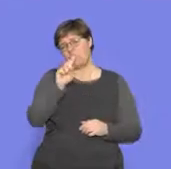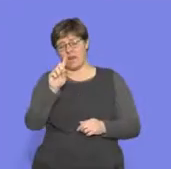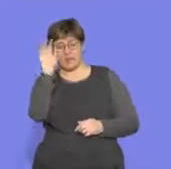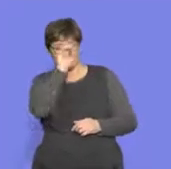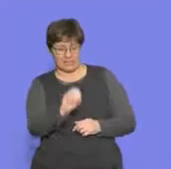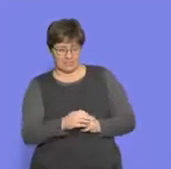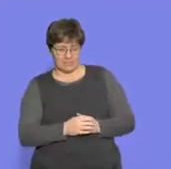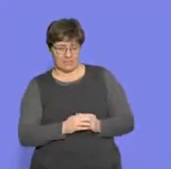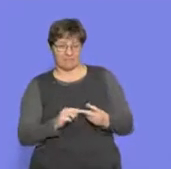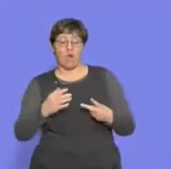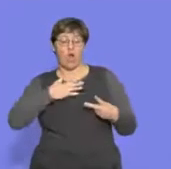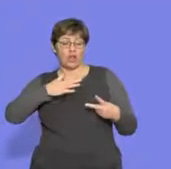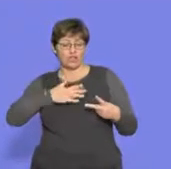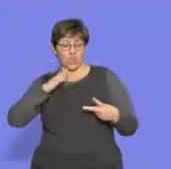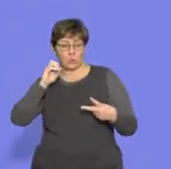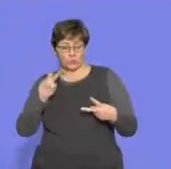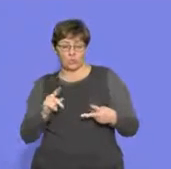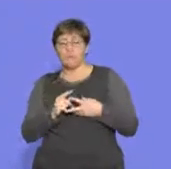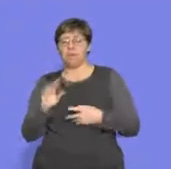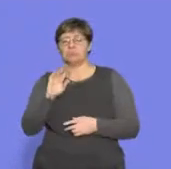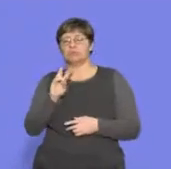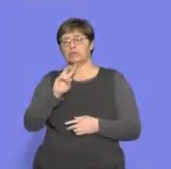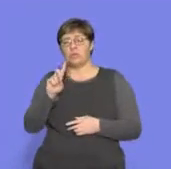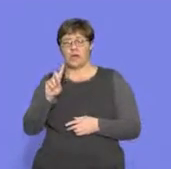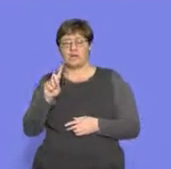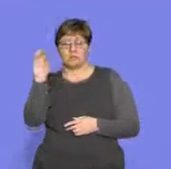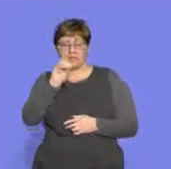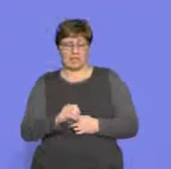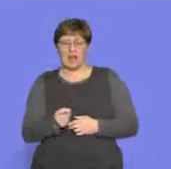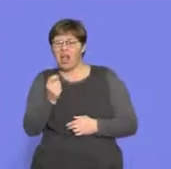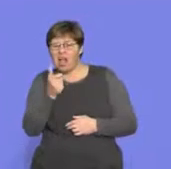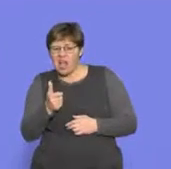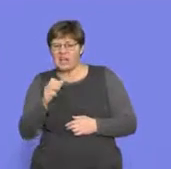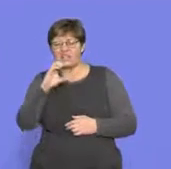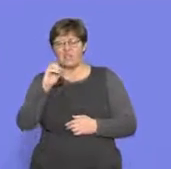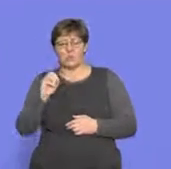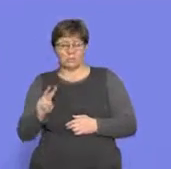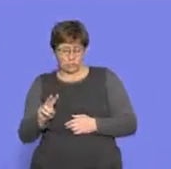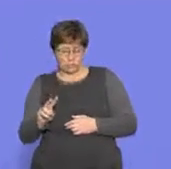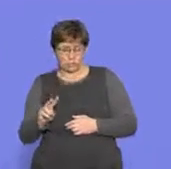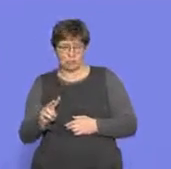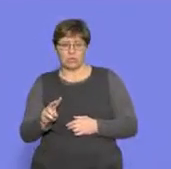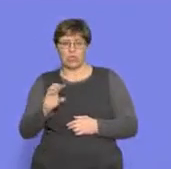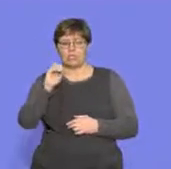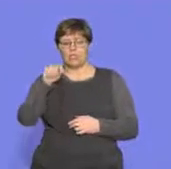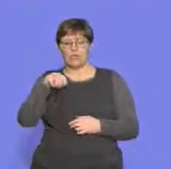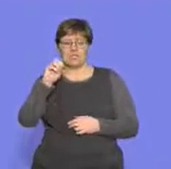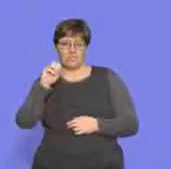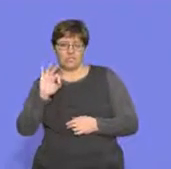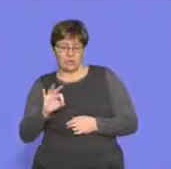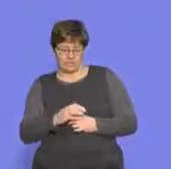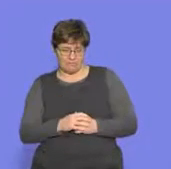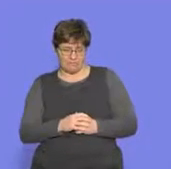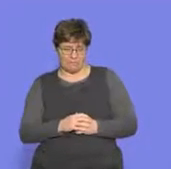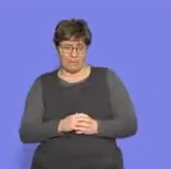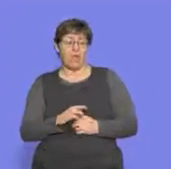71%, oxygen, which is about 21%, with a small amount of carbon dioxide in the atmosphere.